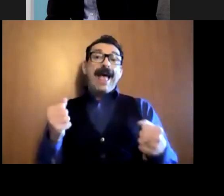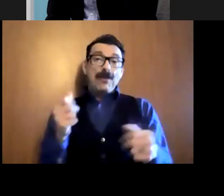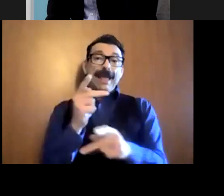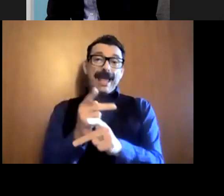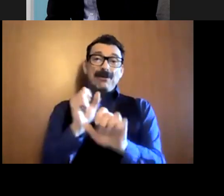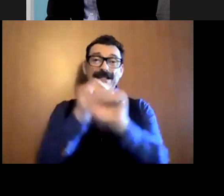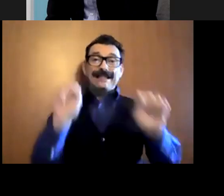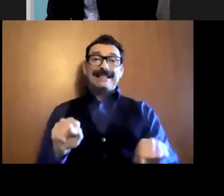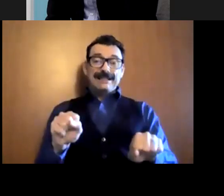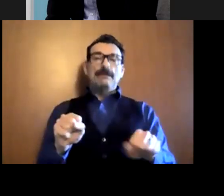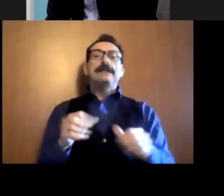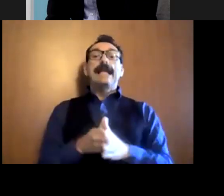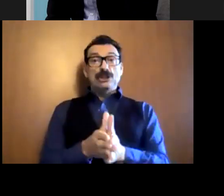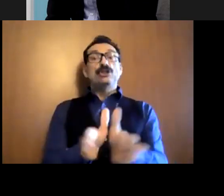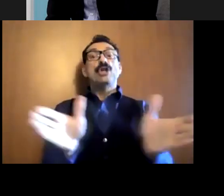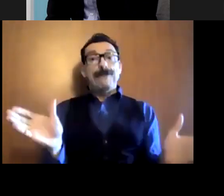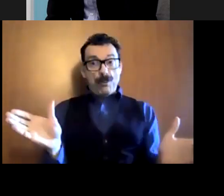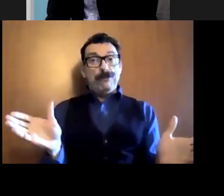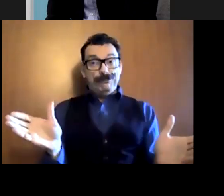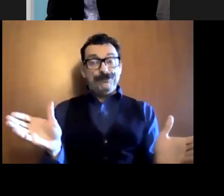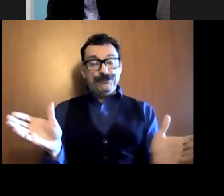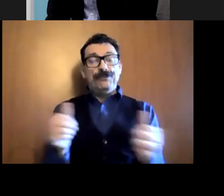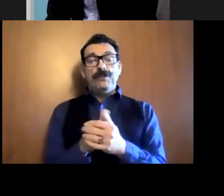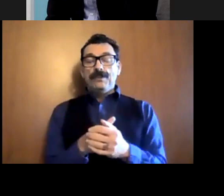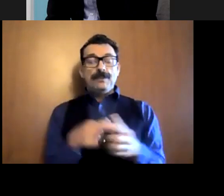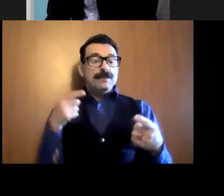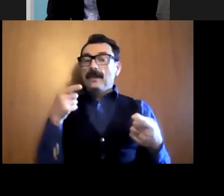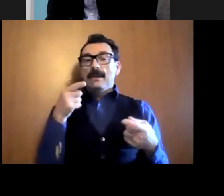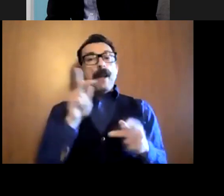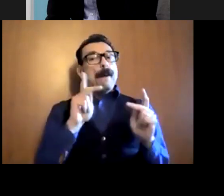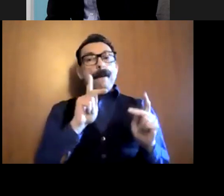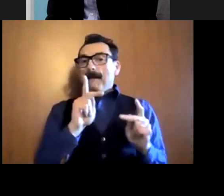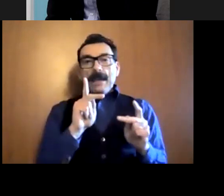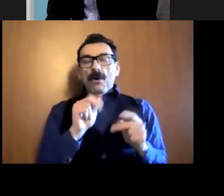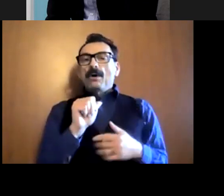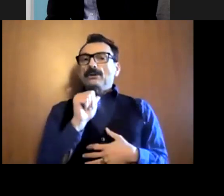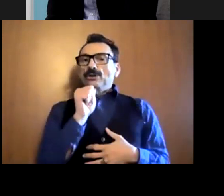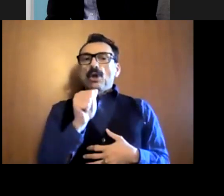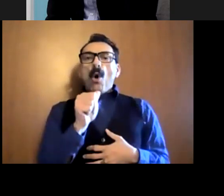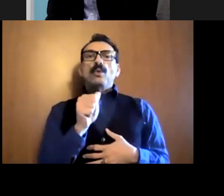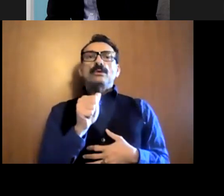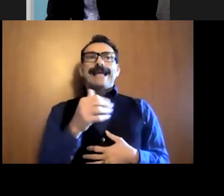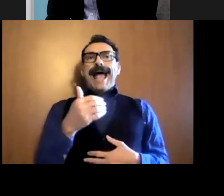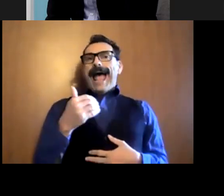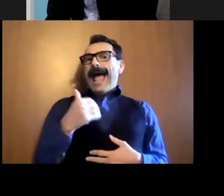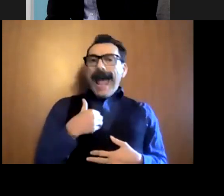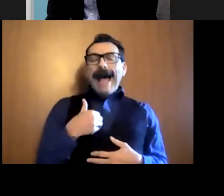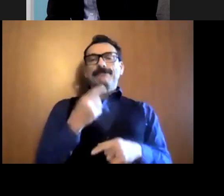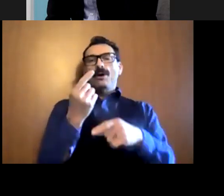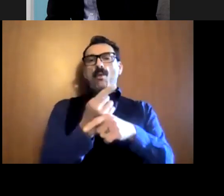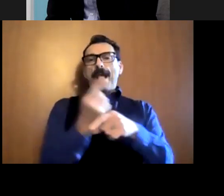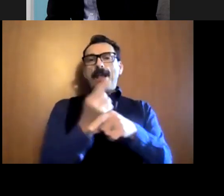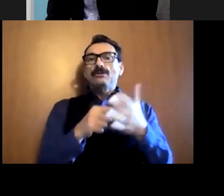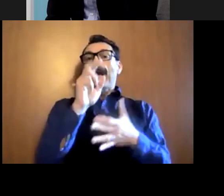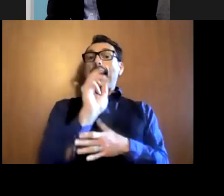And how people may not necessarily be getting that regular interaction through their annual checkups